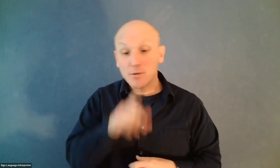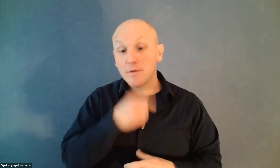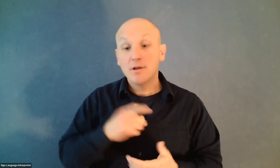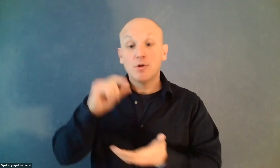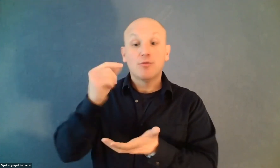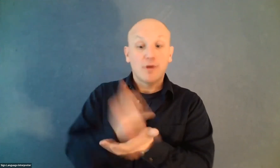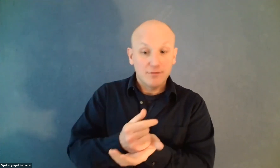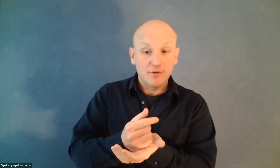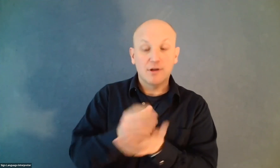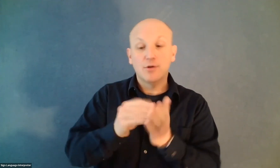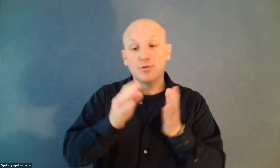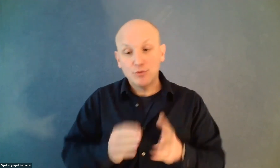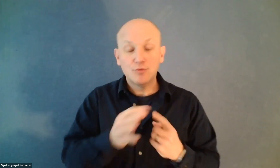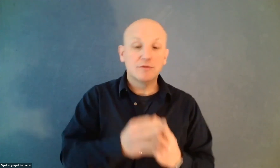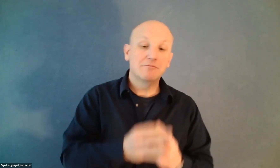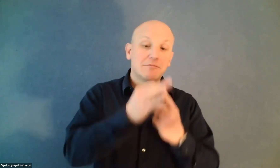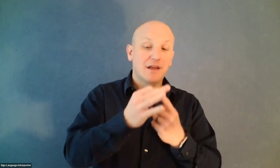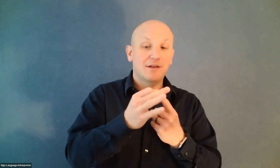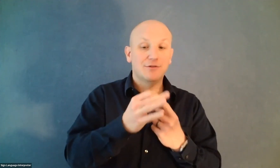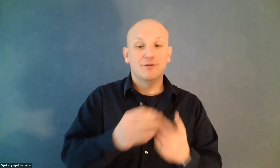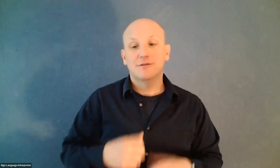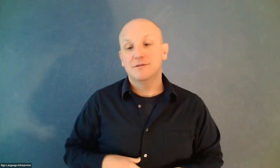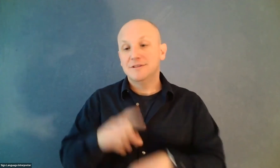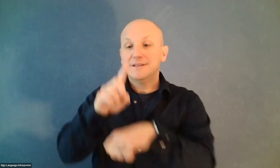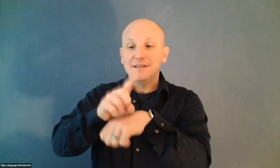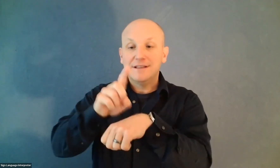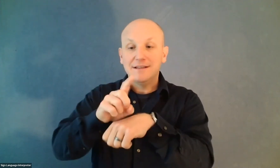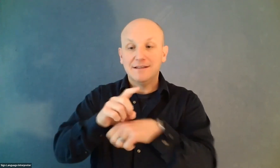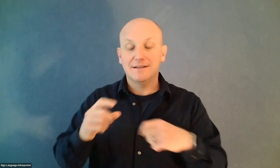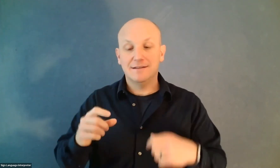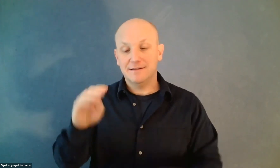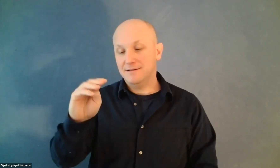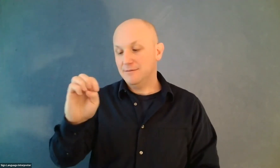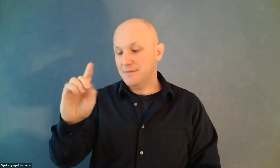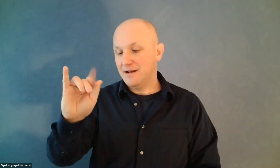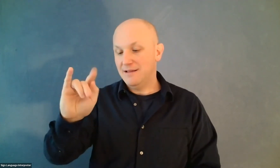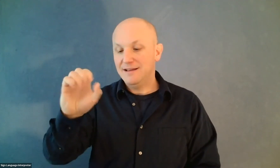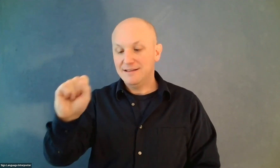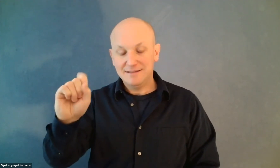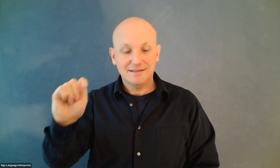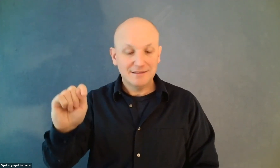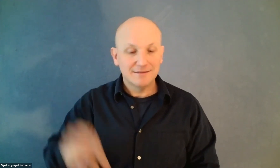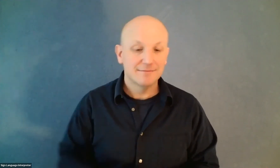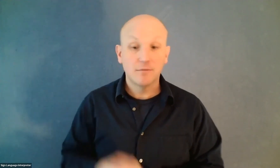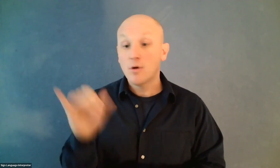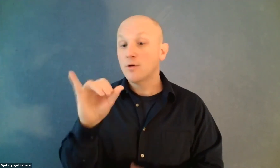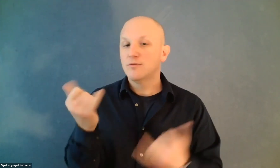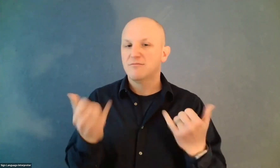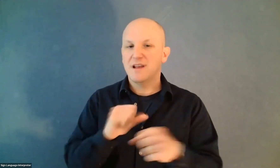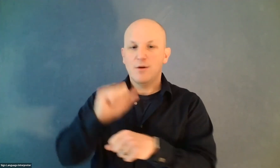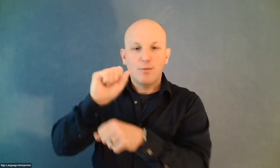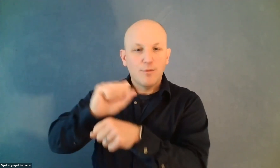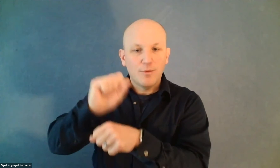for the Fresno State Philosophy Department, Dean's Medalist for the College of Arts and Humanities. And now I am working at the law office of Kevin G.